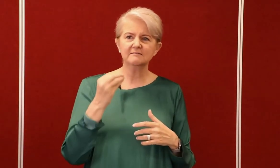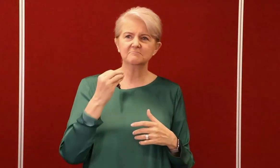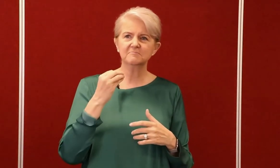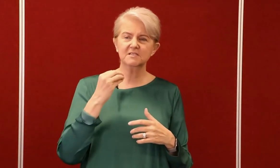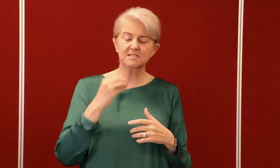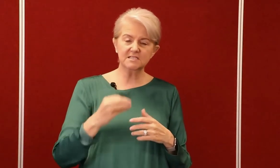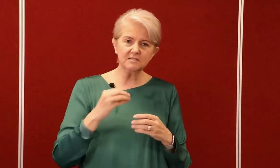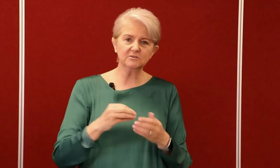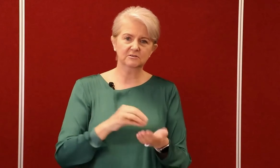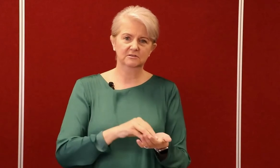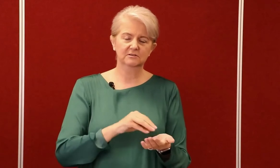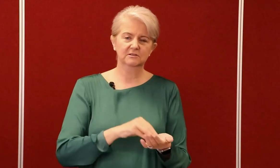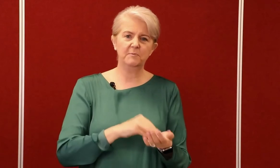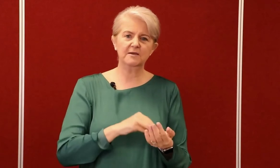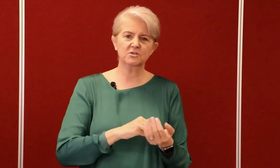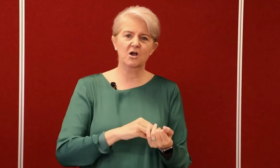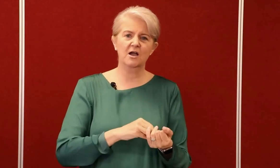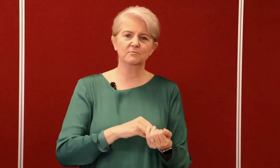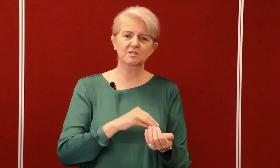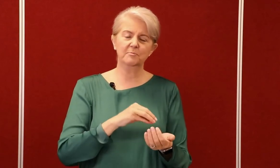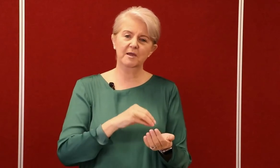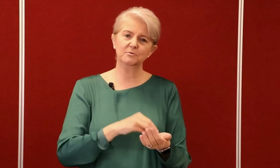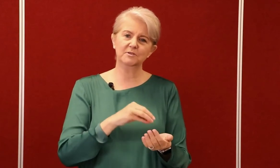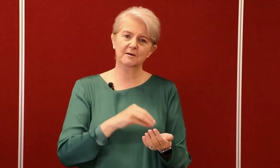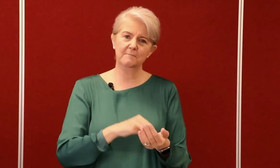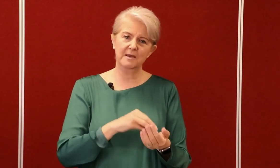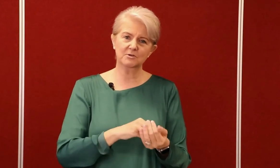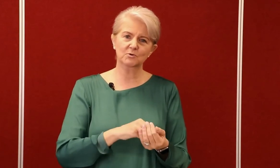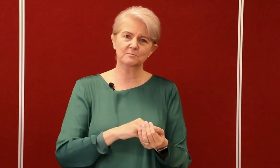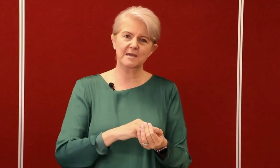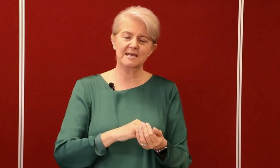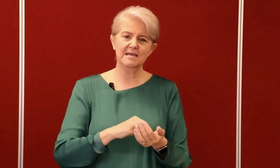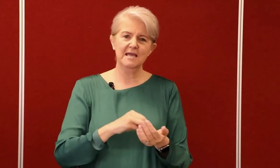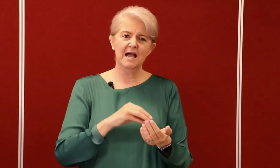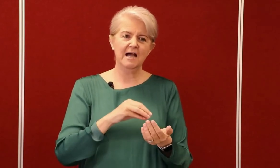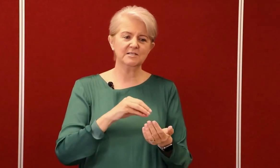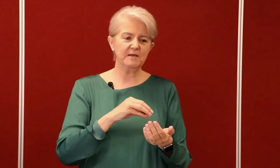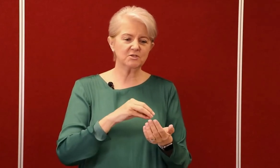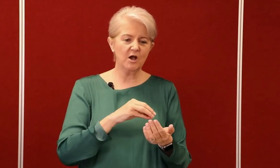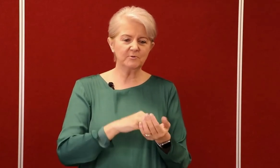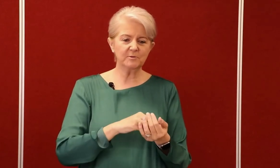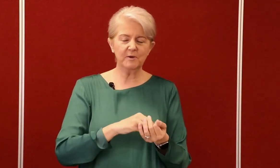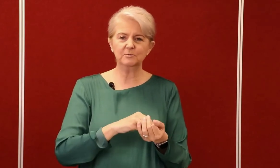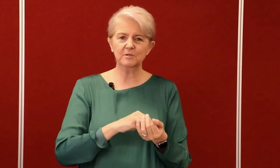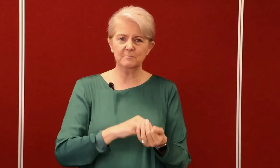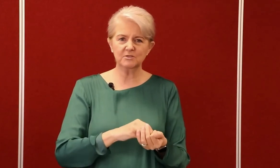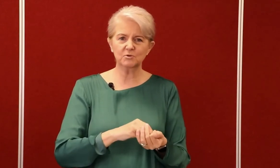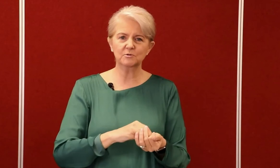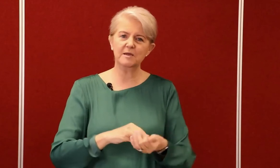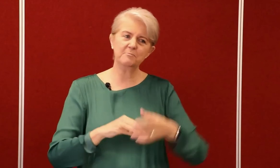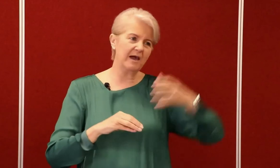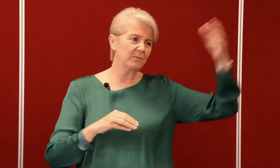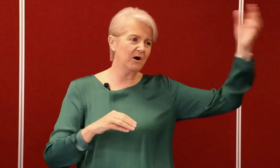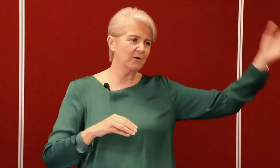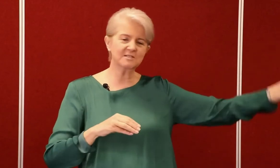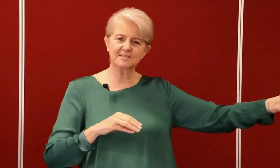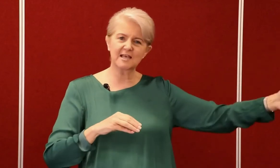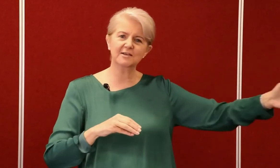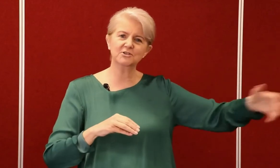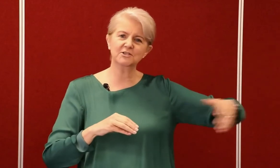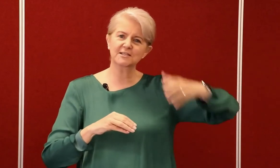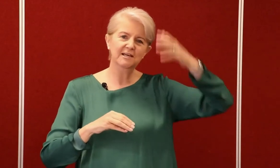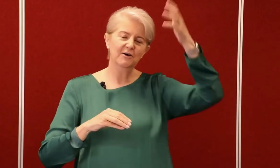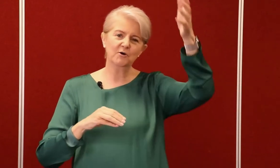I still spend time with the people that mentored me. I spend time with the people that mentored me back when I